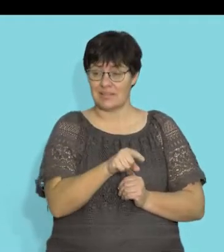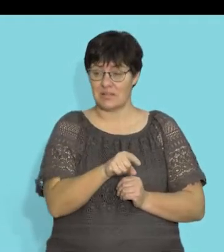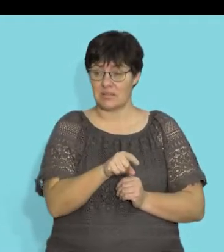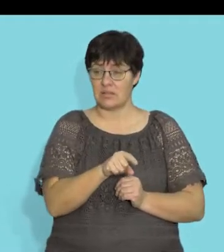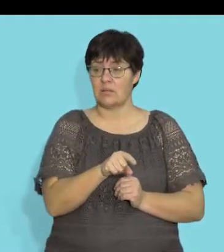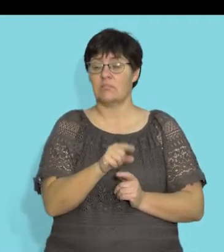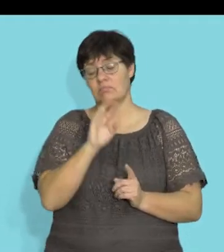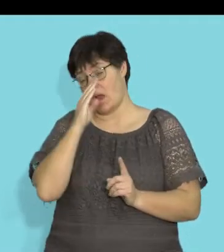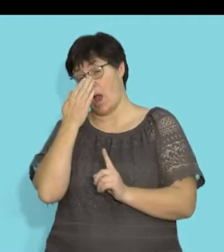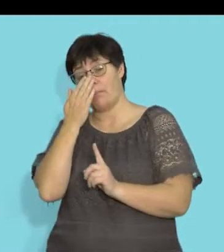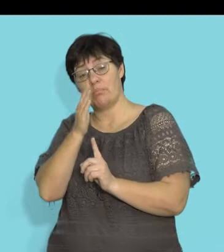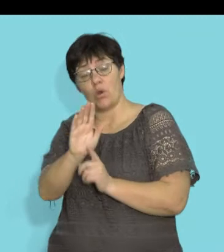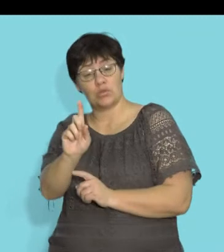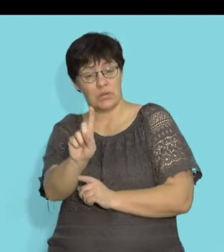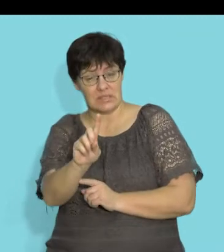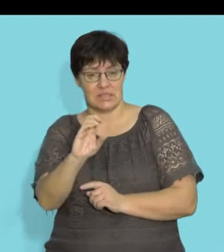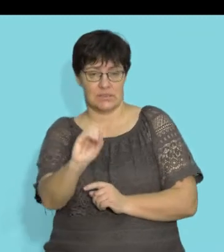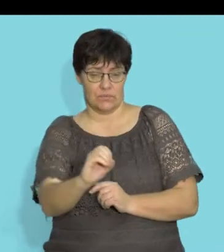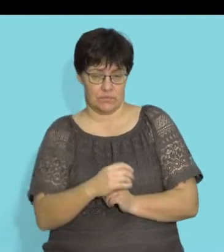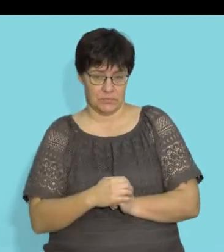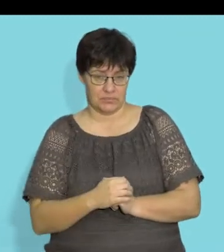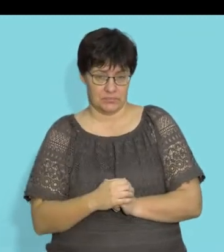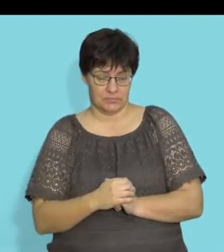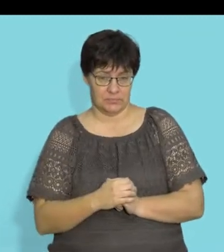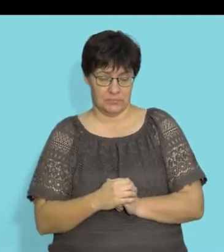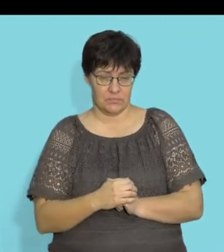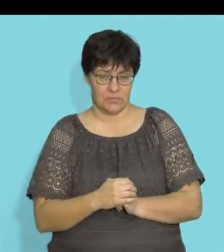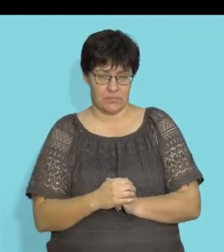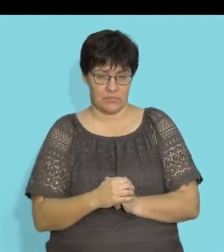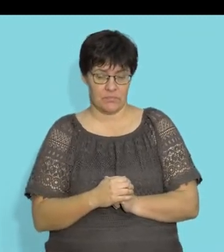sequence are approaching zero.